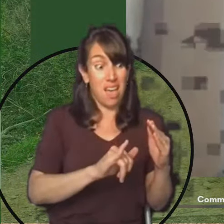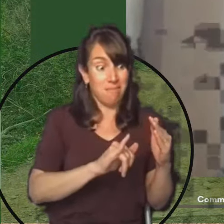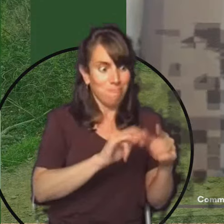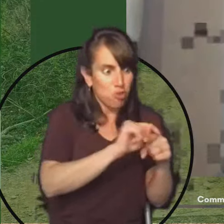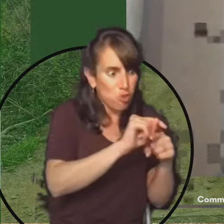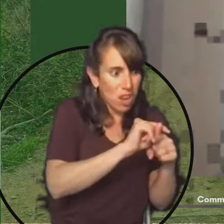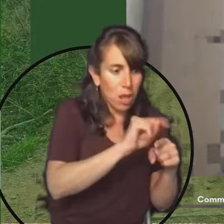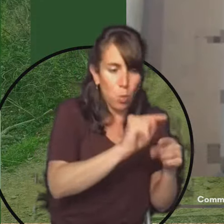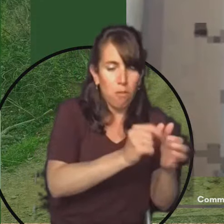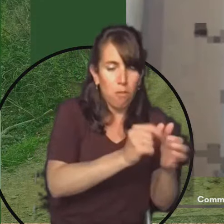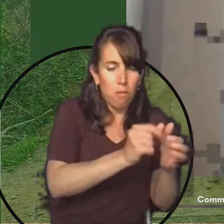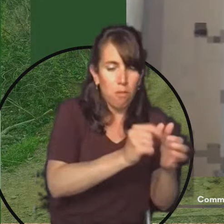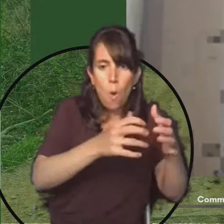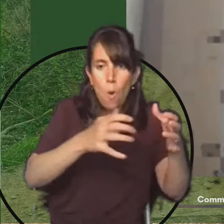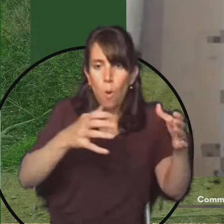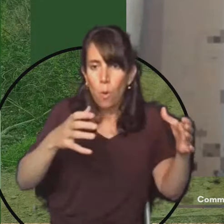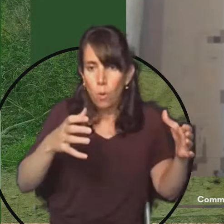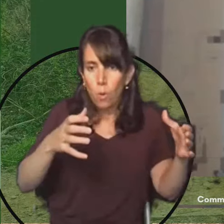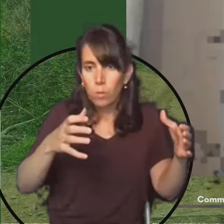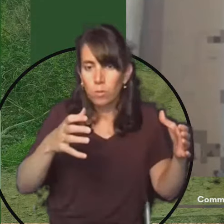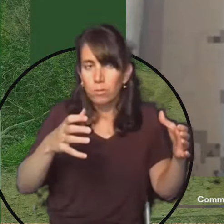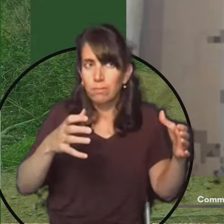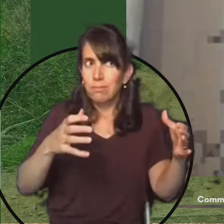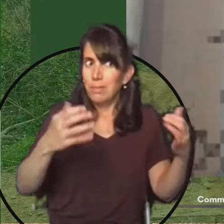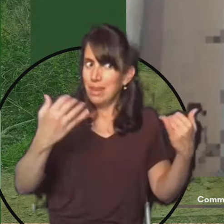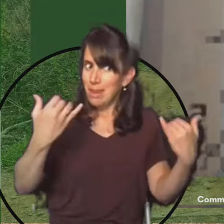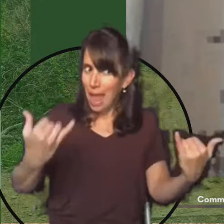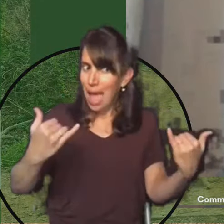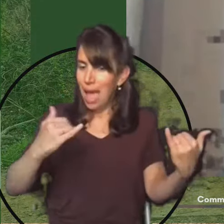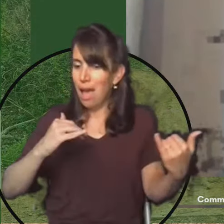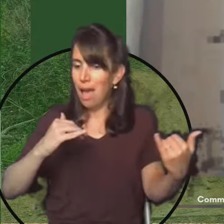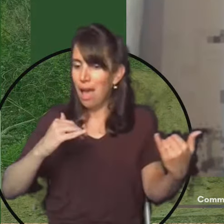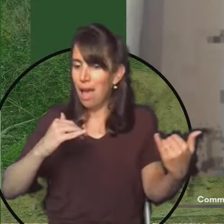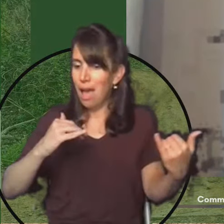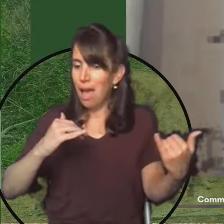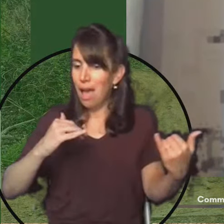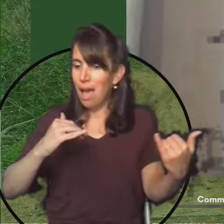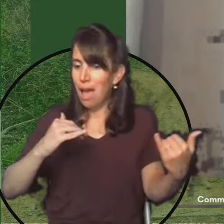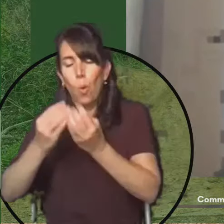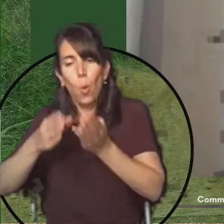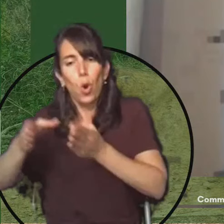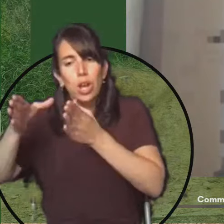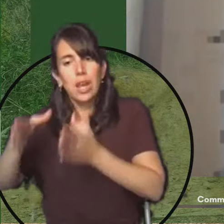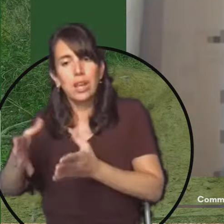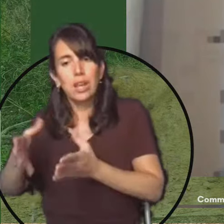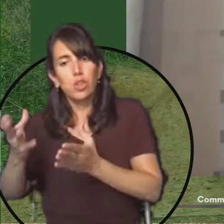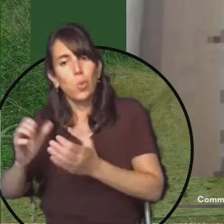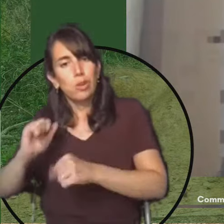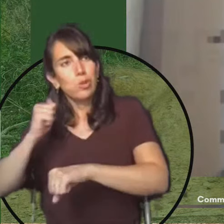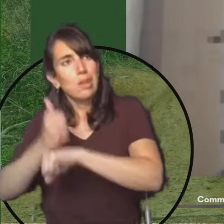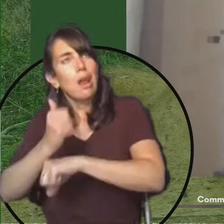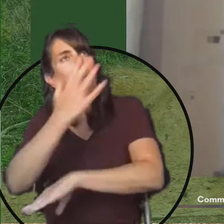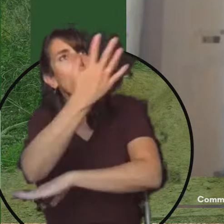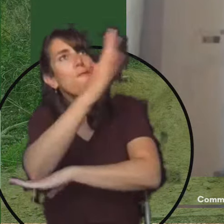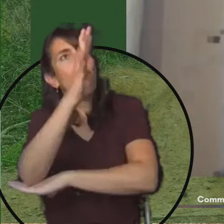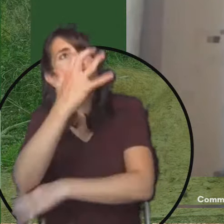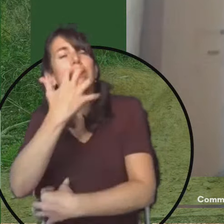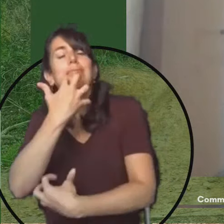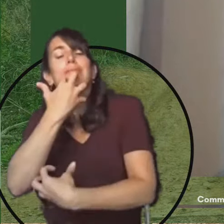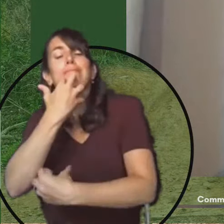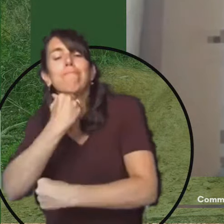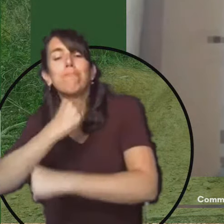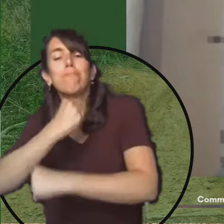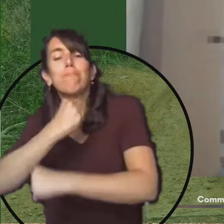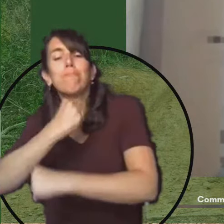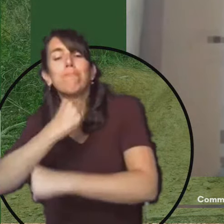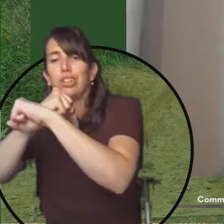into the Forest Defenders movement, which happened after they passed the lease, which in it itself was a form of mutual aid,